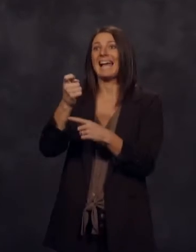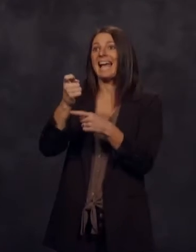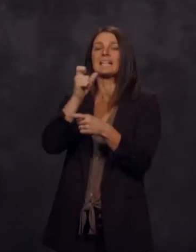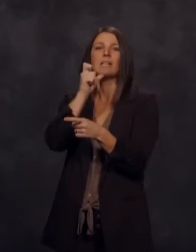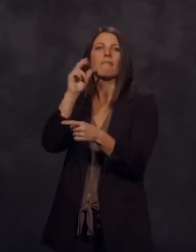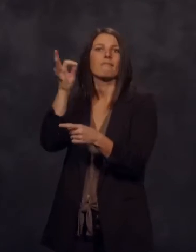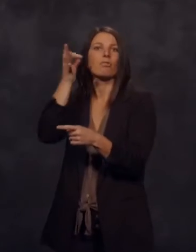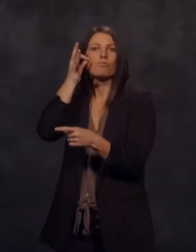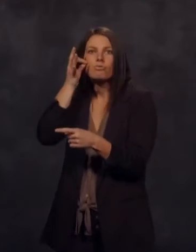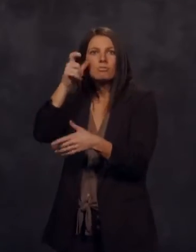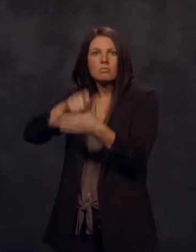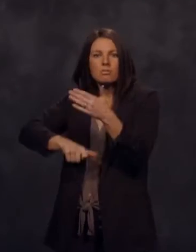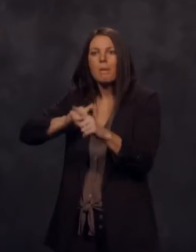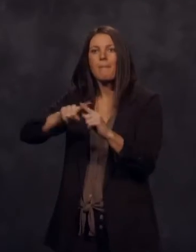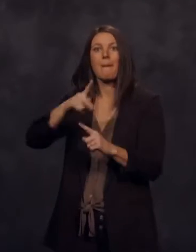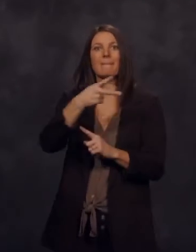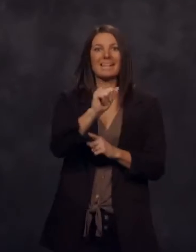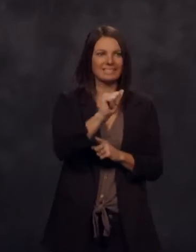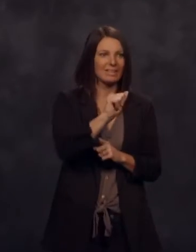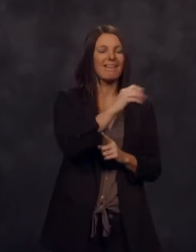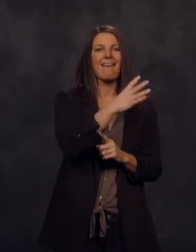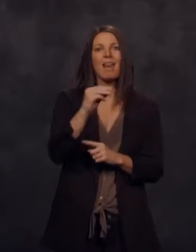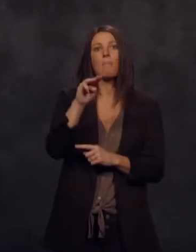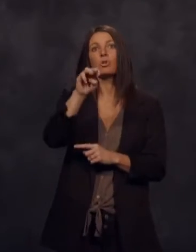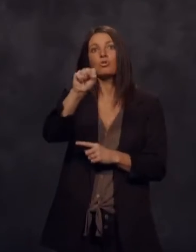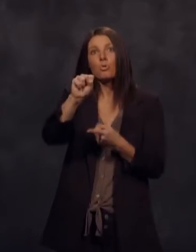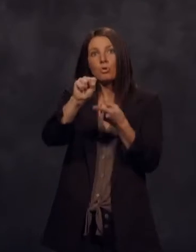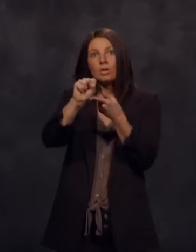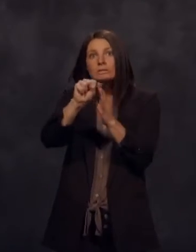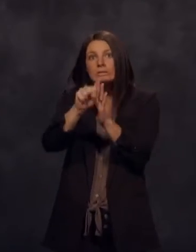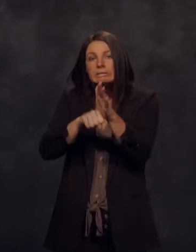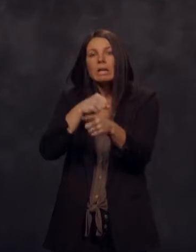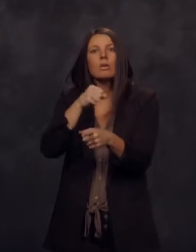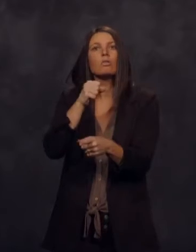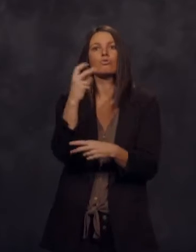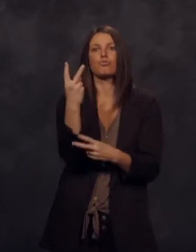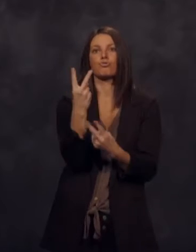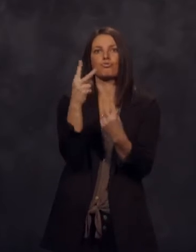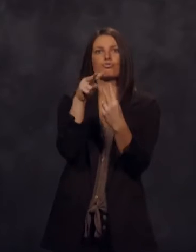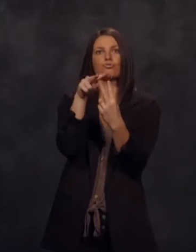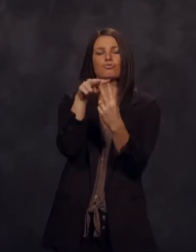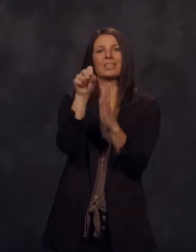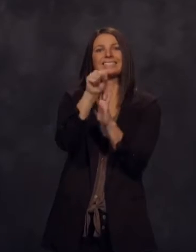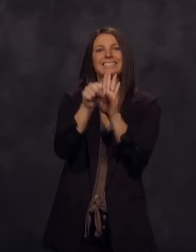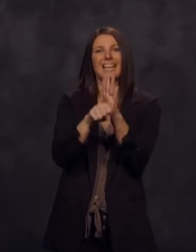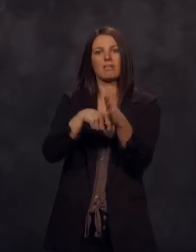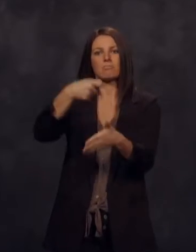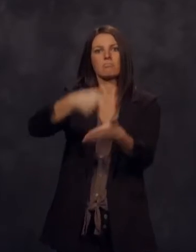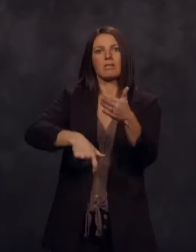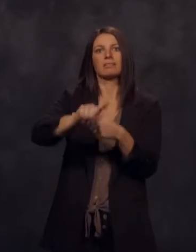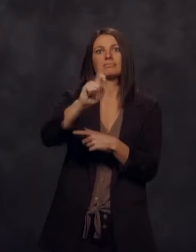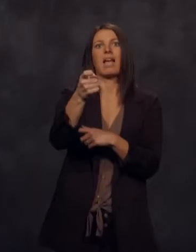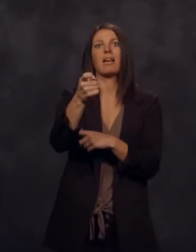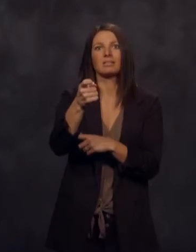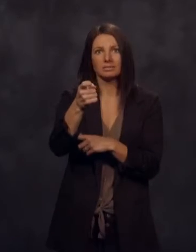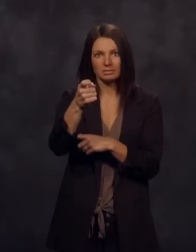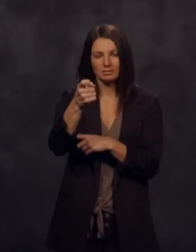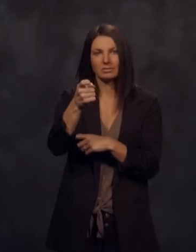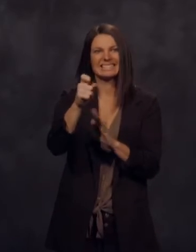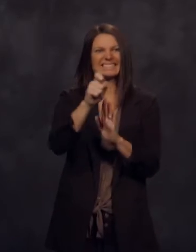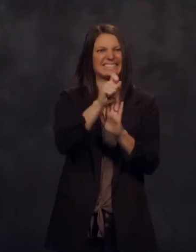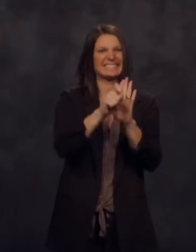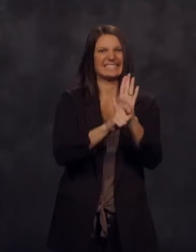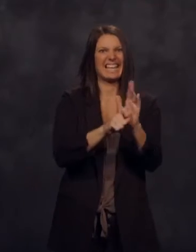level, Pennsylvania and Missouri are the only two states that tax it at the state and